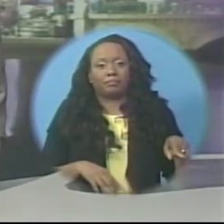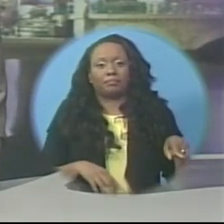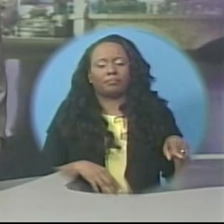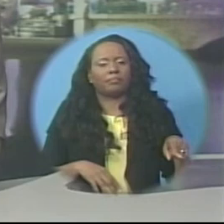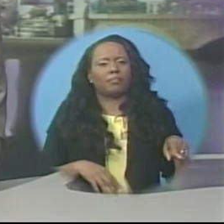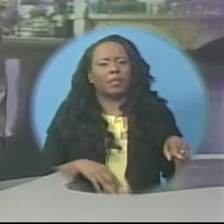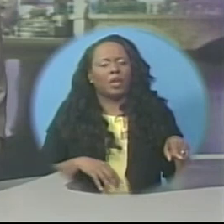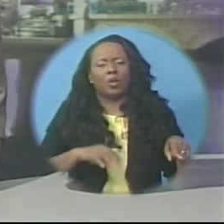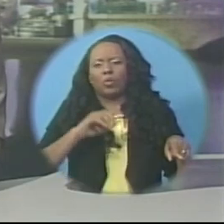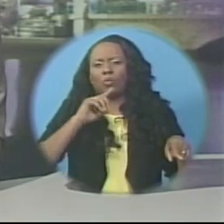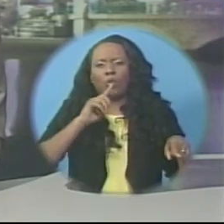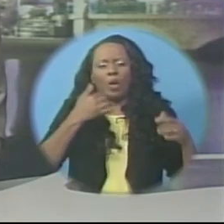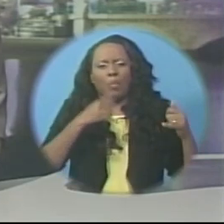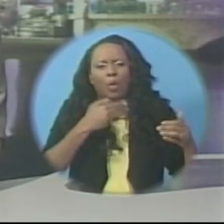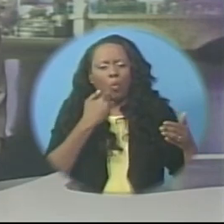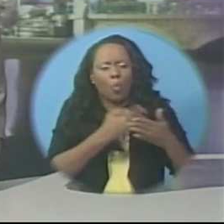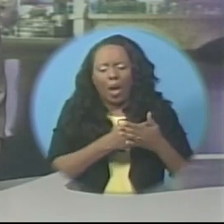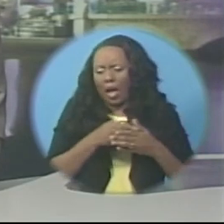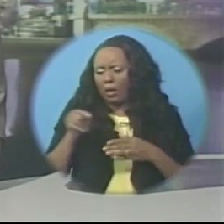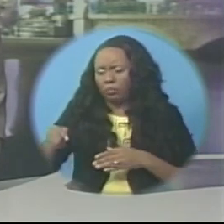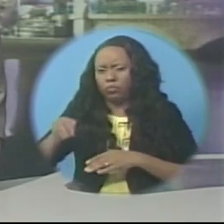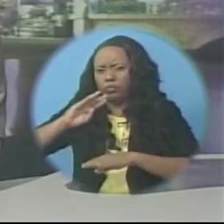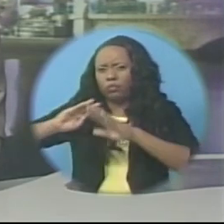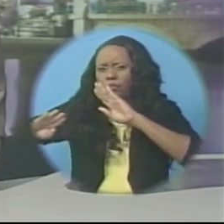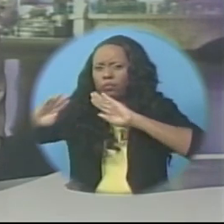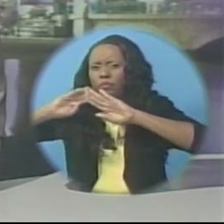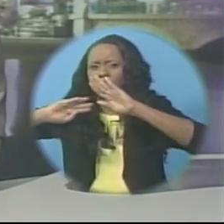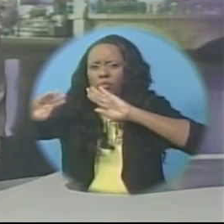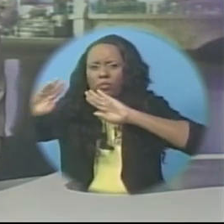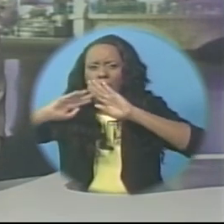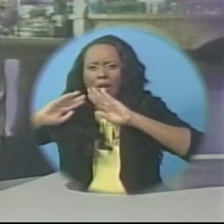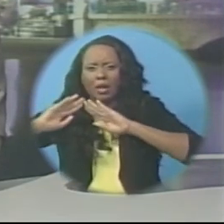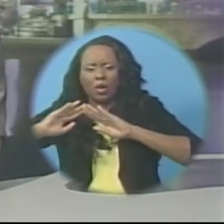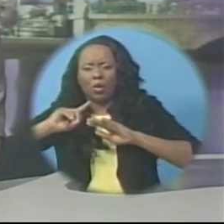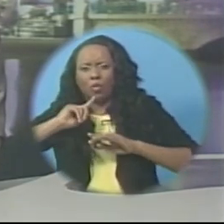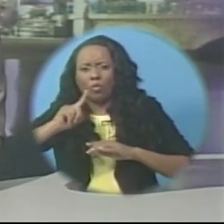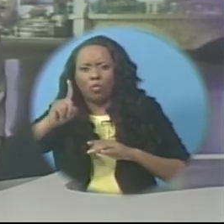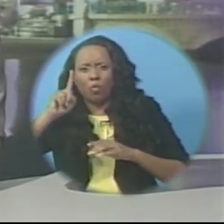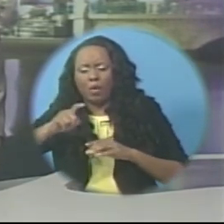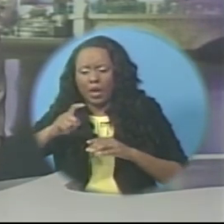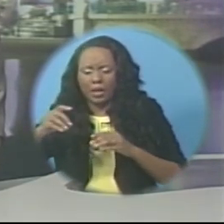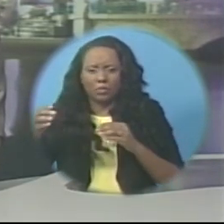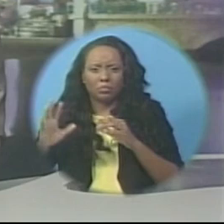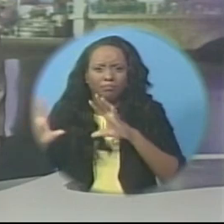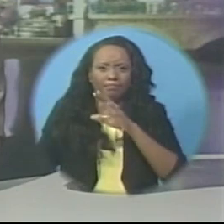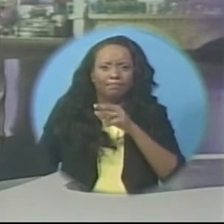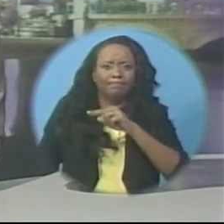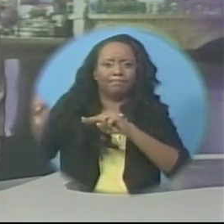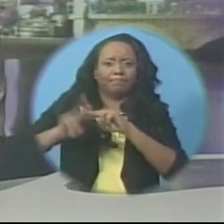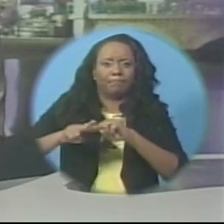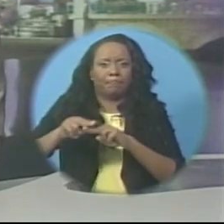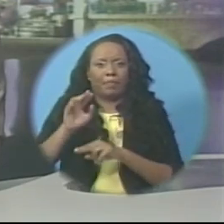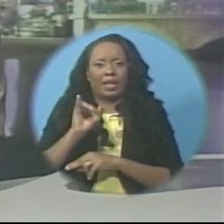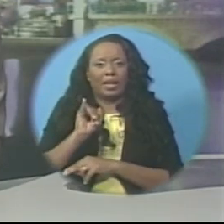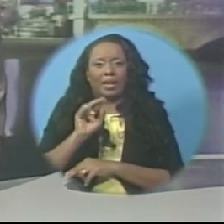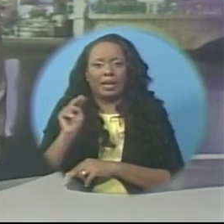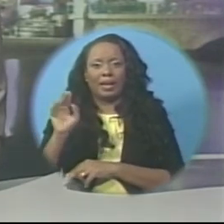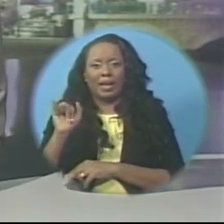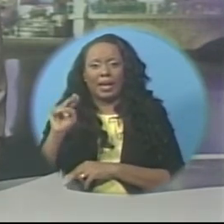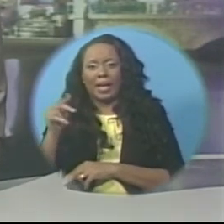earlier frustrated England for 2 sessions to push their first innings total to 417 in reply to England's